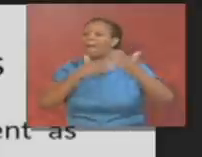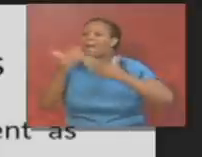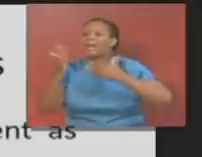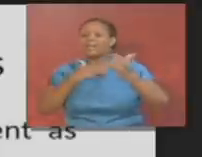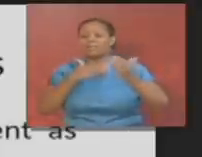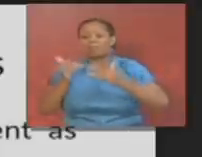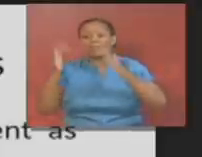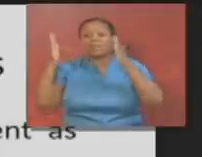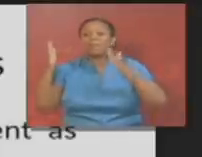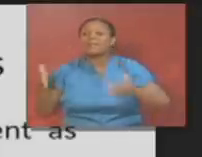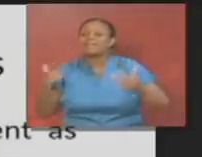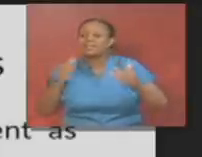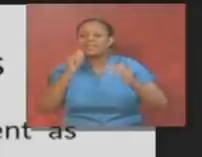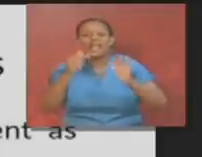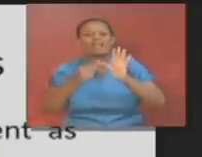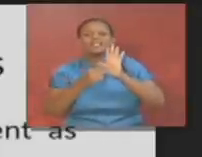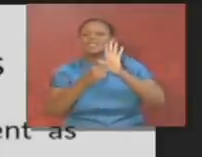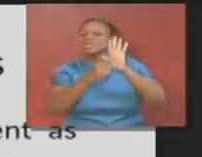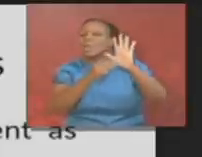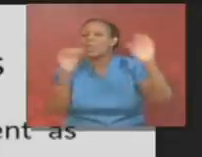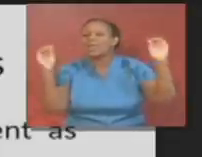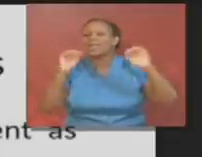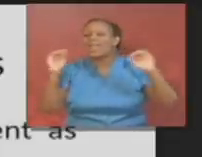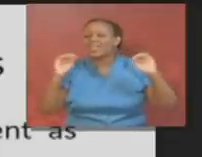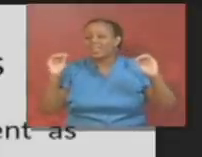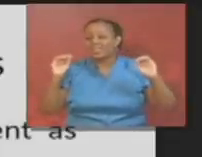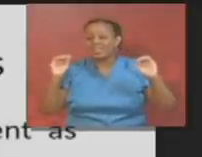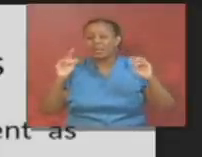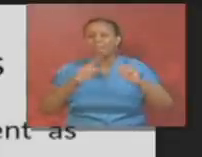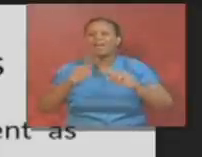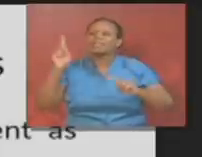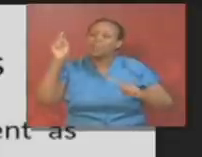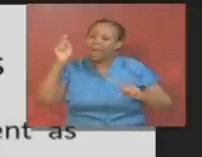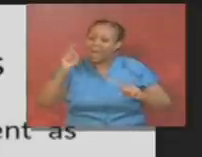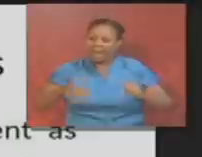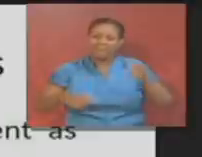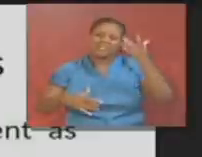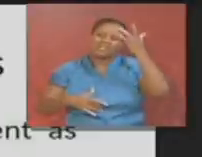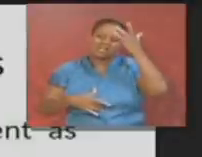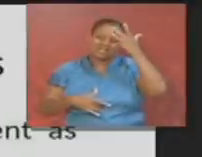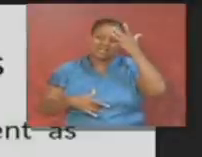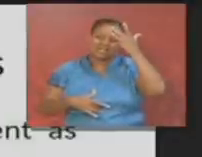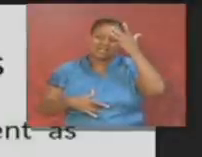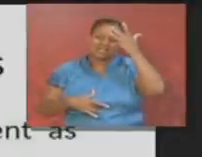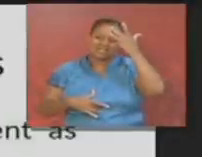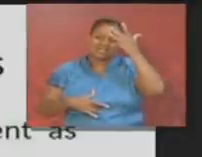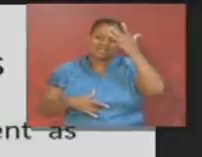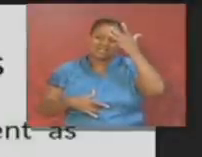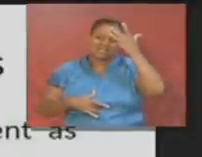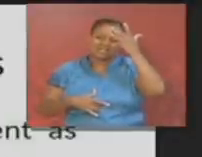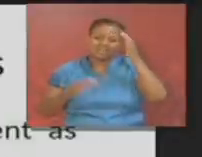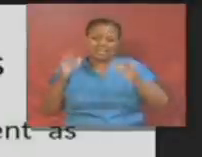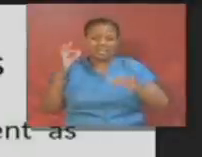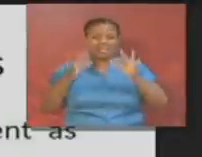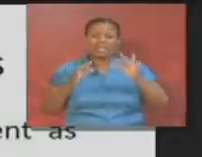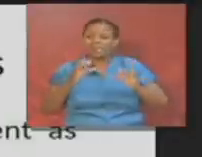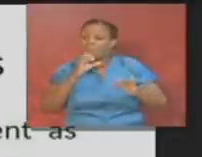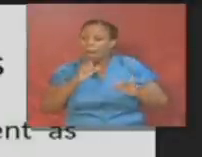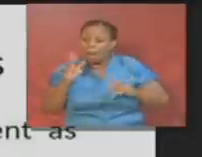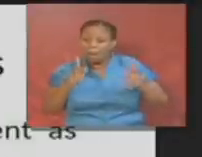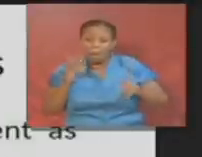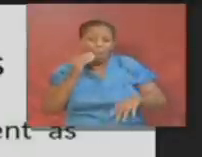have elderly or older relatives at home who have non-communicable diseases, such as those that I have mentioned, such as